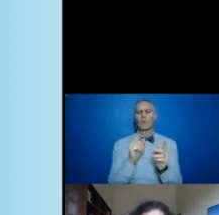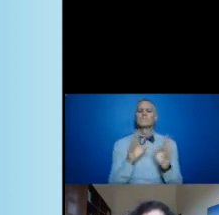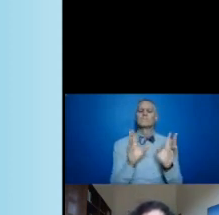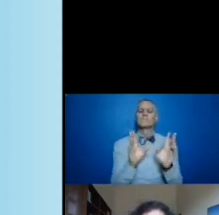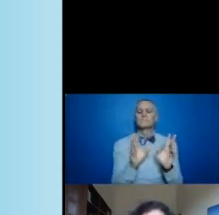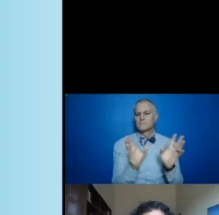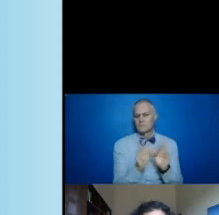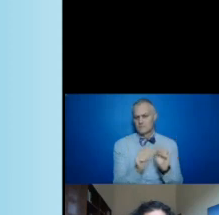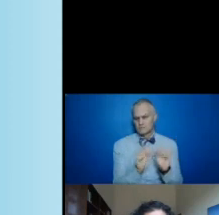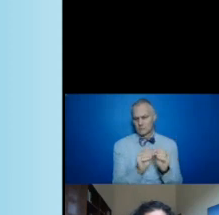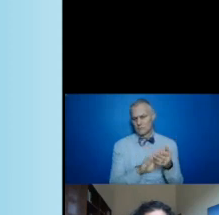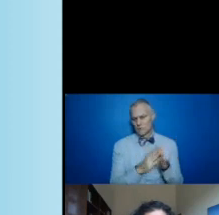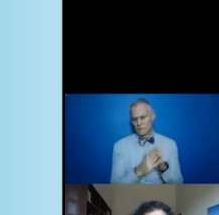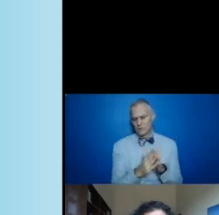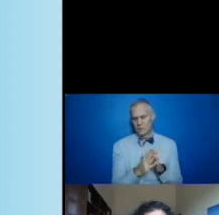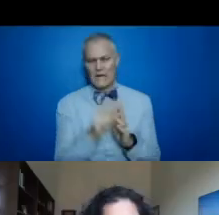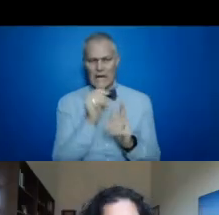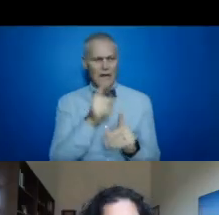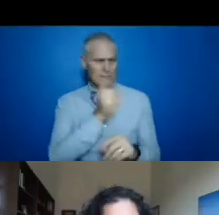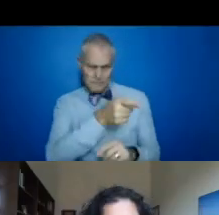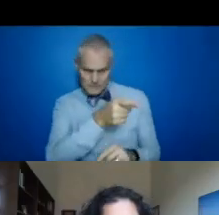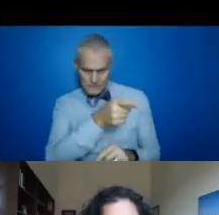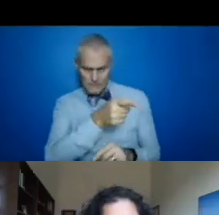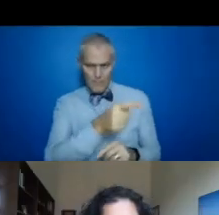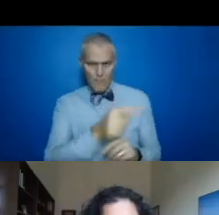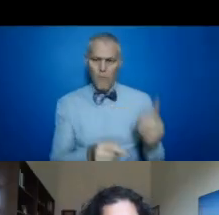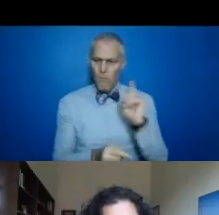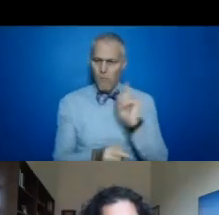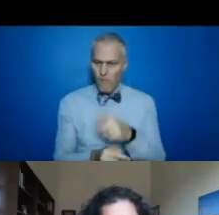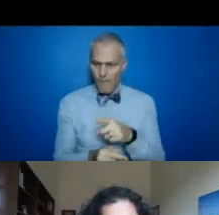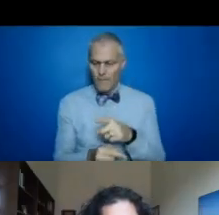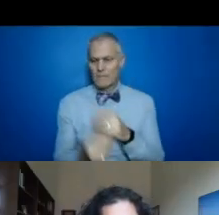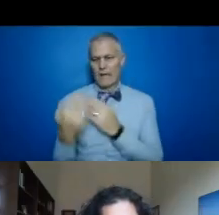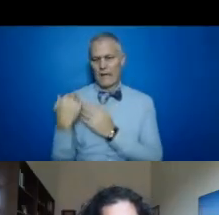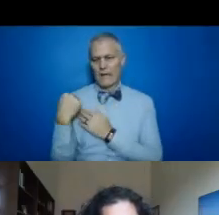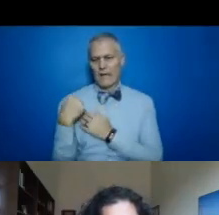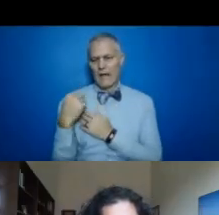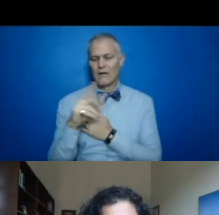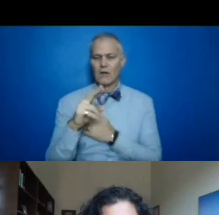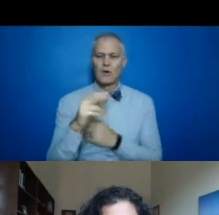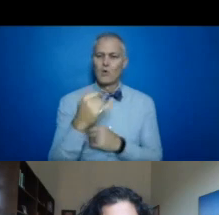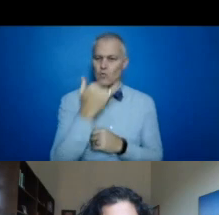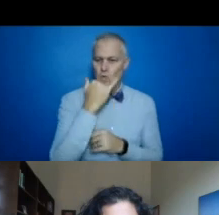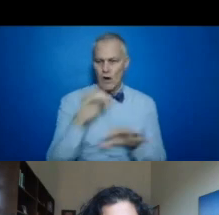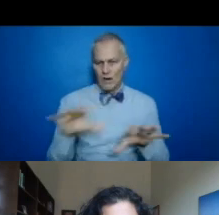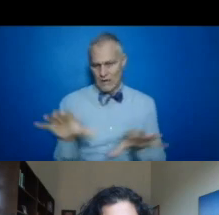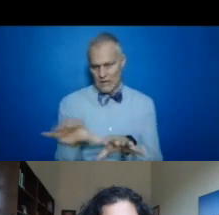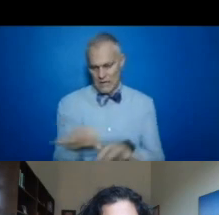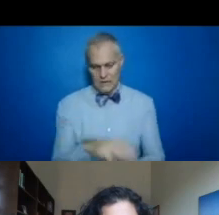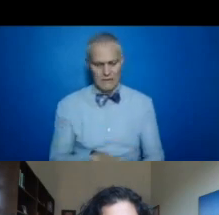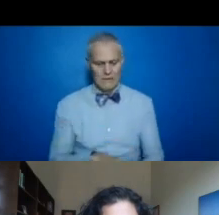about holding people to account for a particular wrongdoing as much as it is